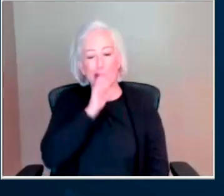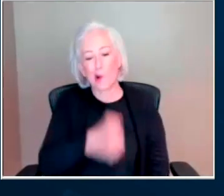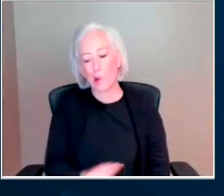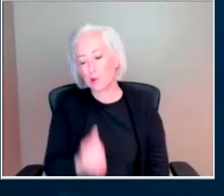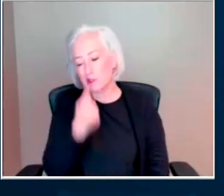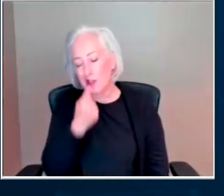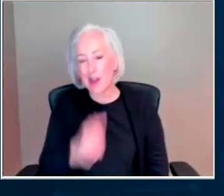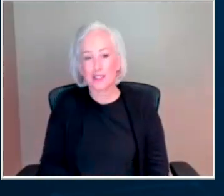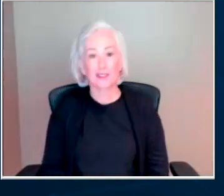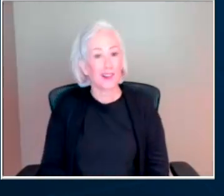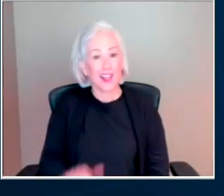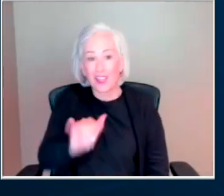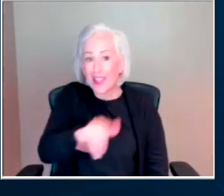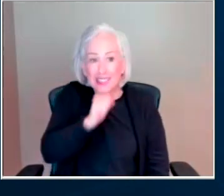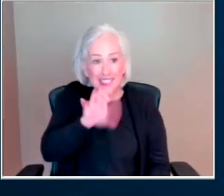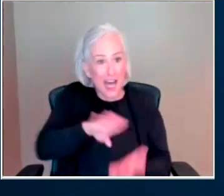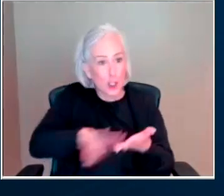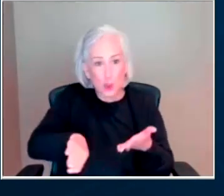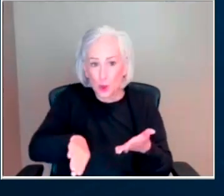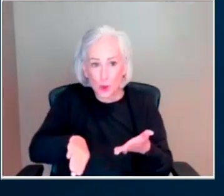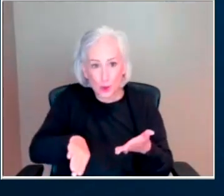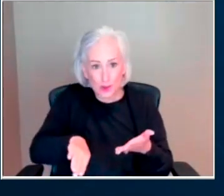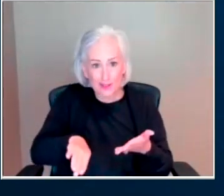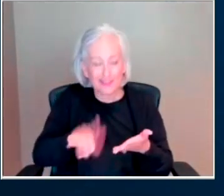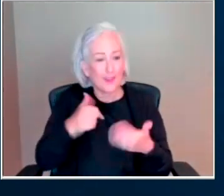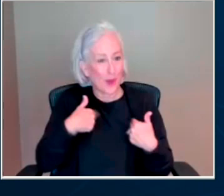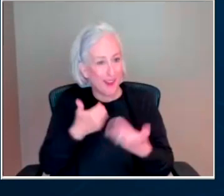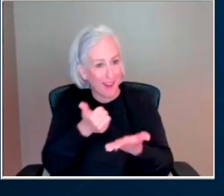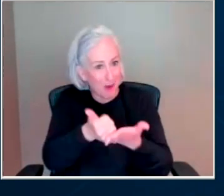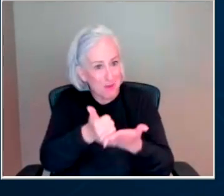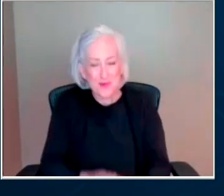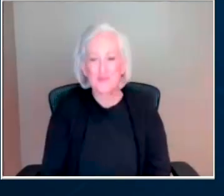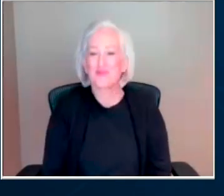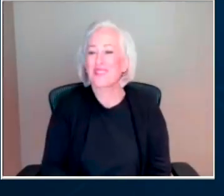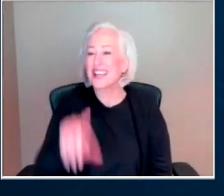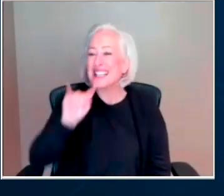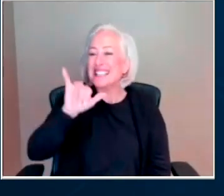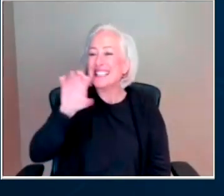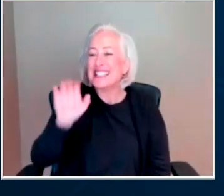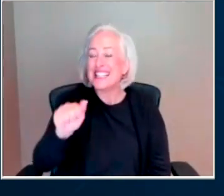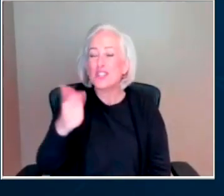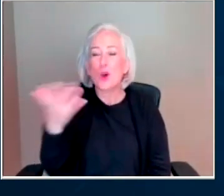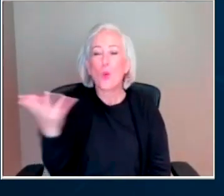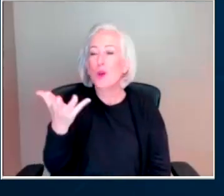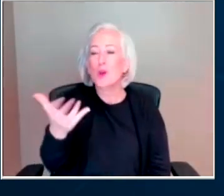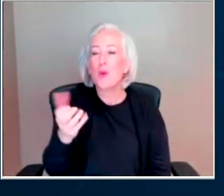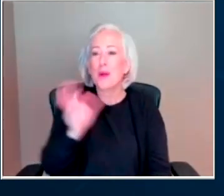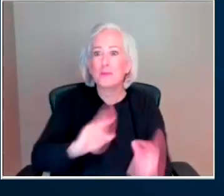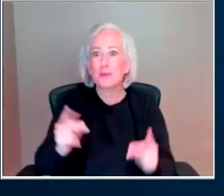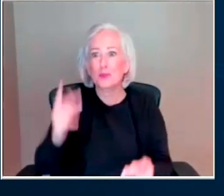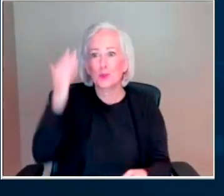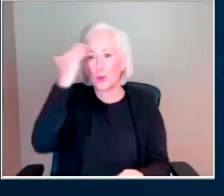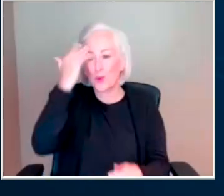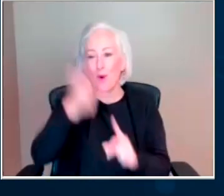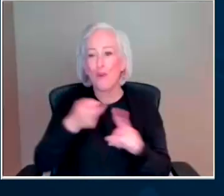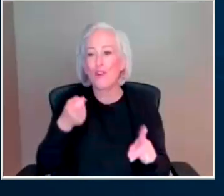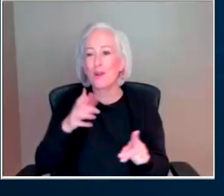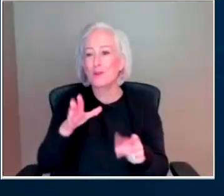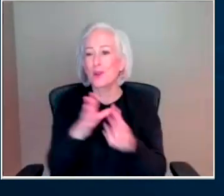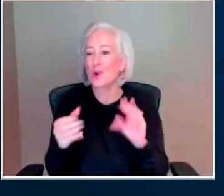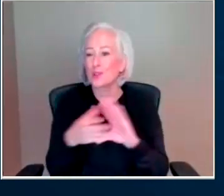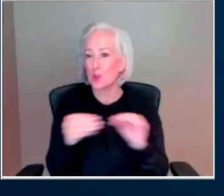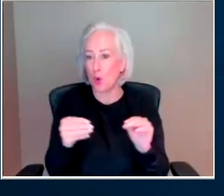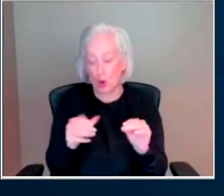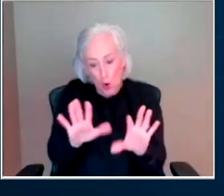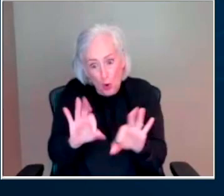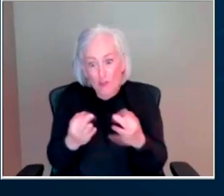the excuse. Yeah. There's help for that. Okay, so Tidra, what do you want folks to take away from your mom's story and your family story?